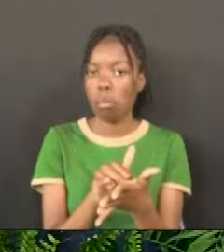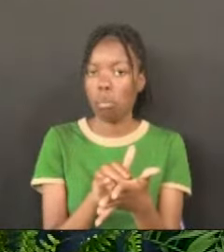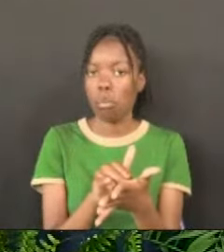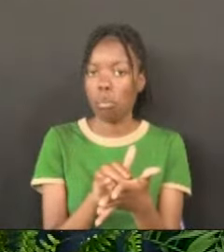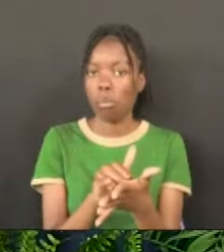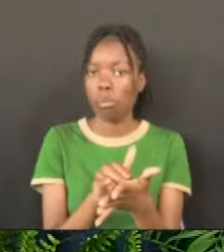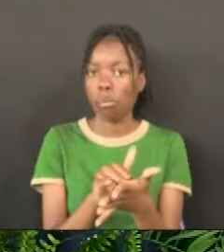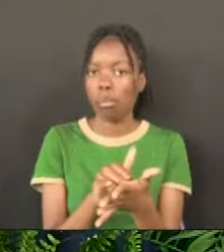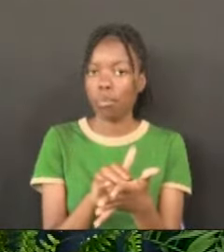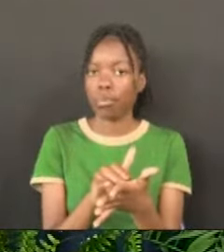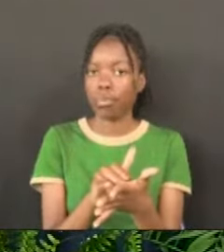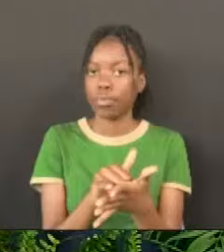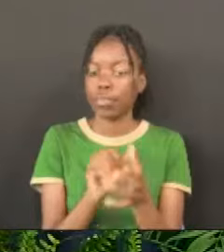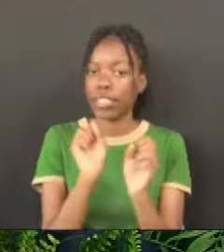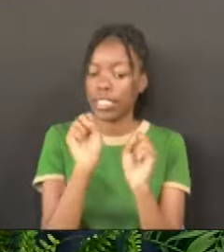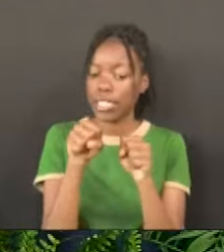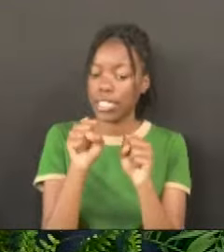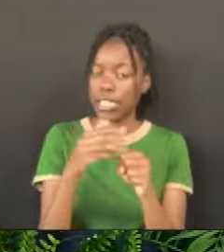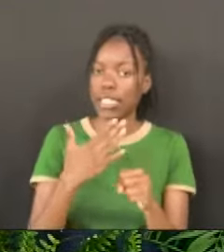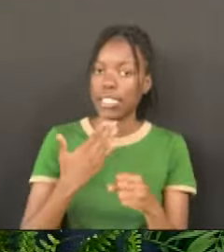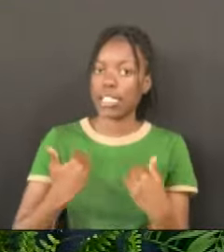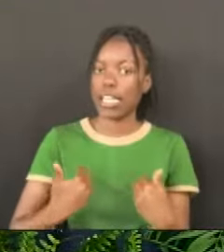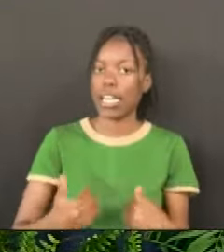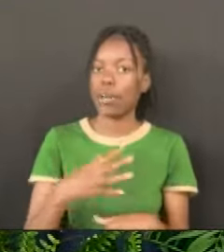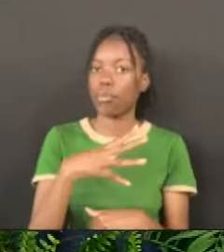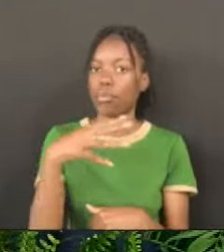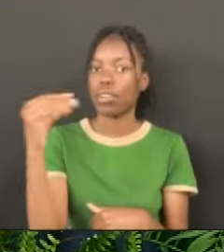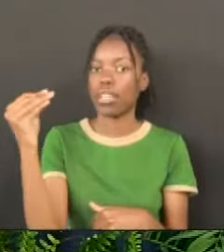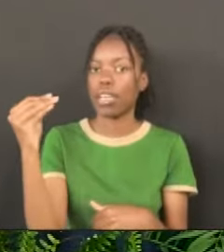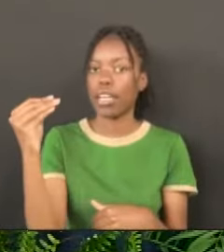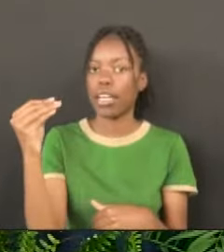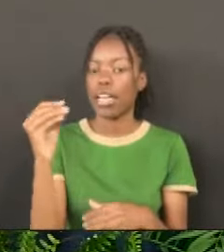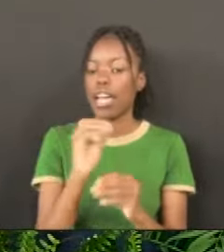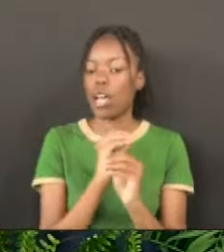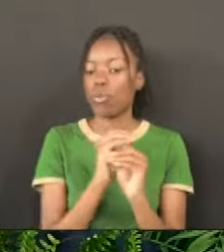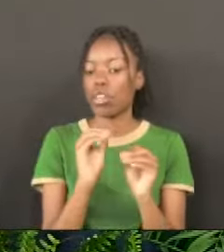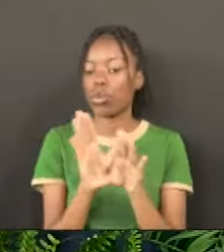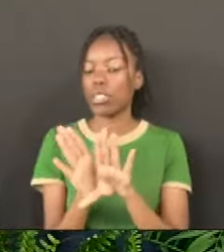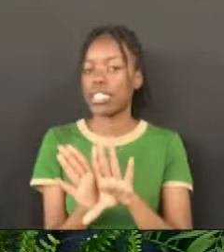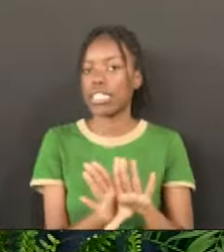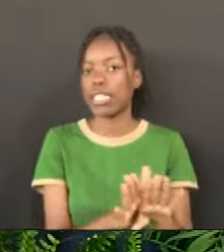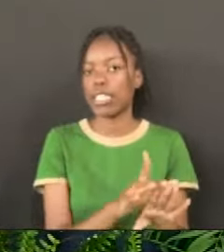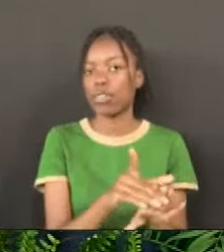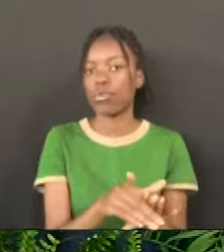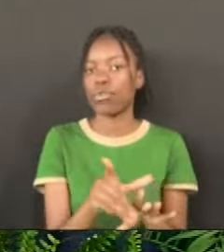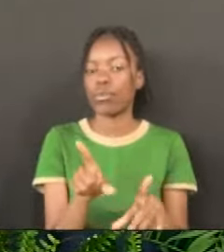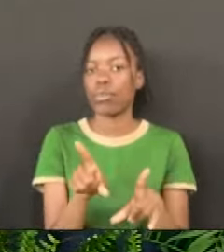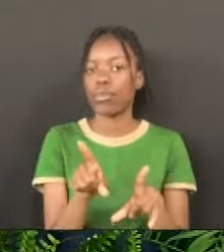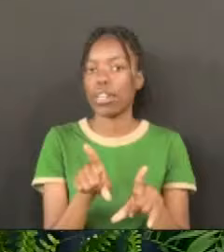I am going, I will not leave you as orphans.